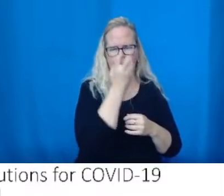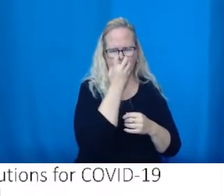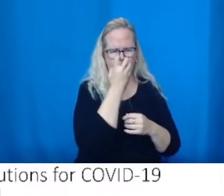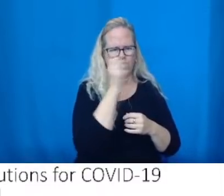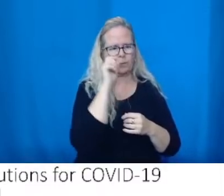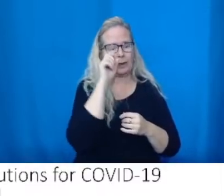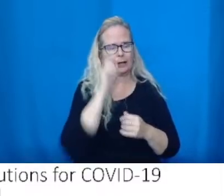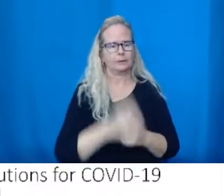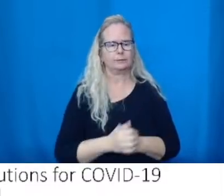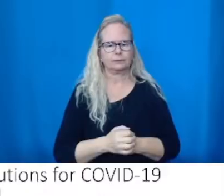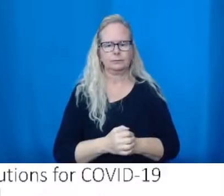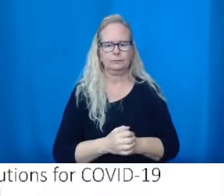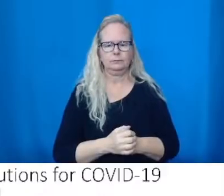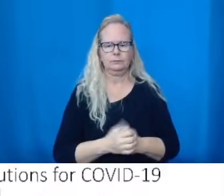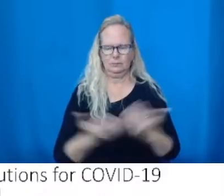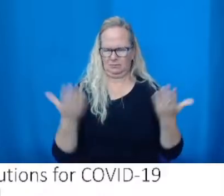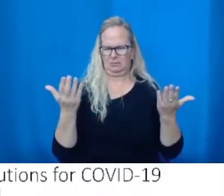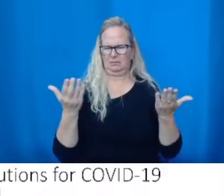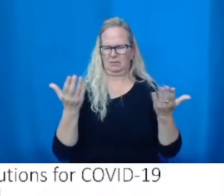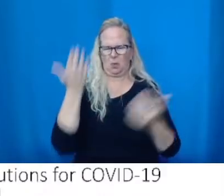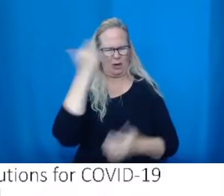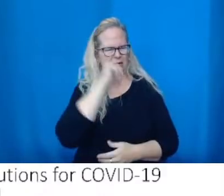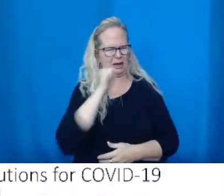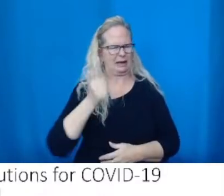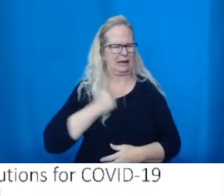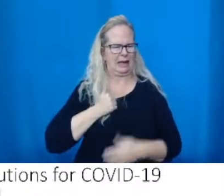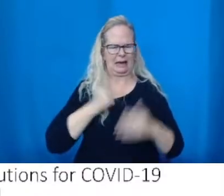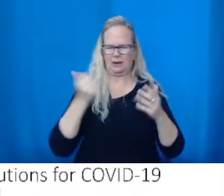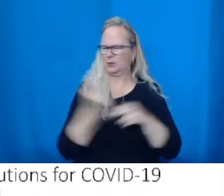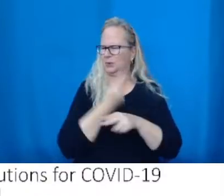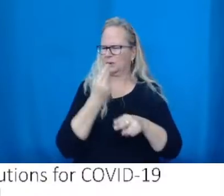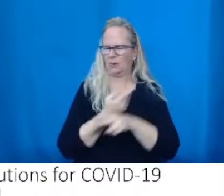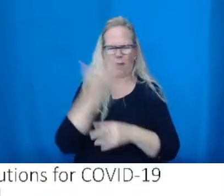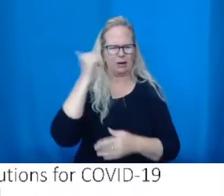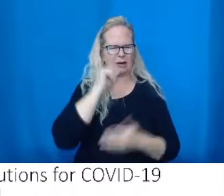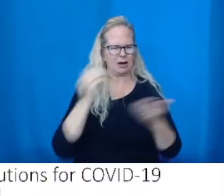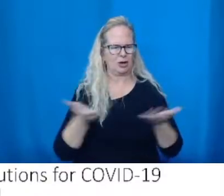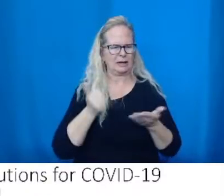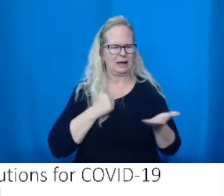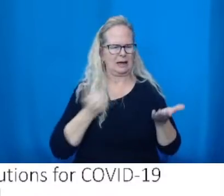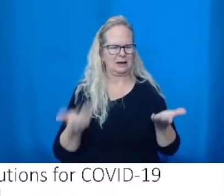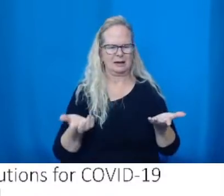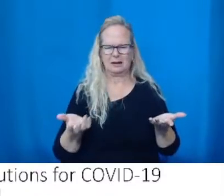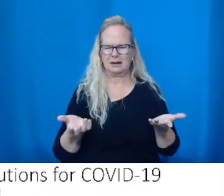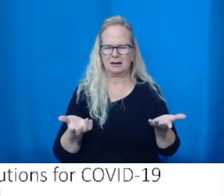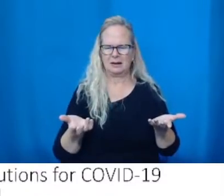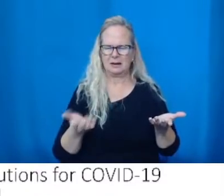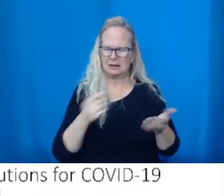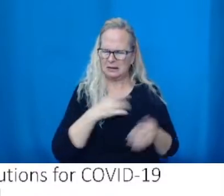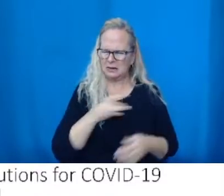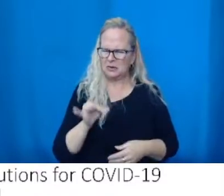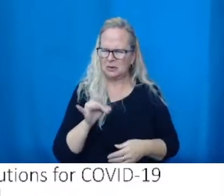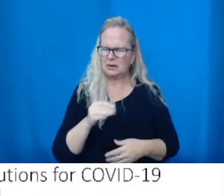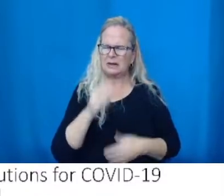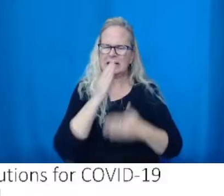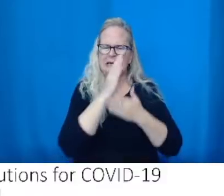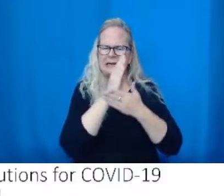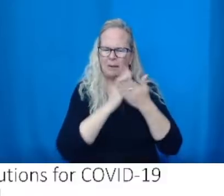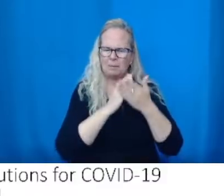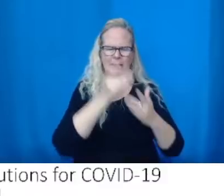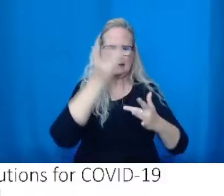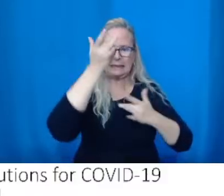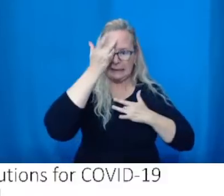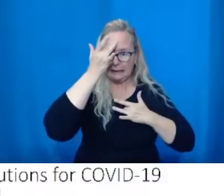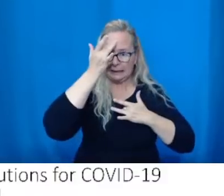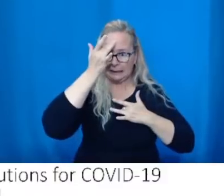been discussed by some of the very excellent infectious disease practitioners in the United States, we should consider the universal use of respirators in acute